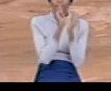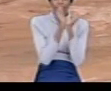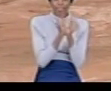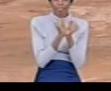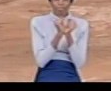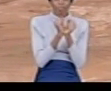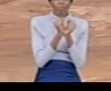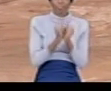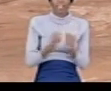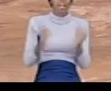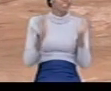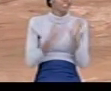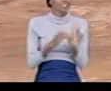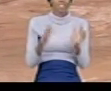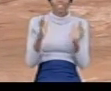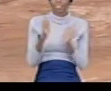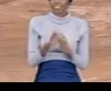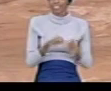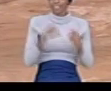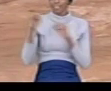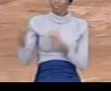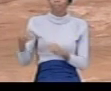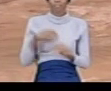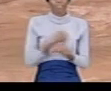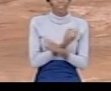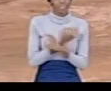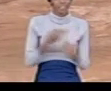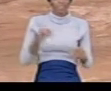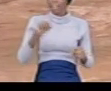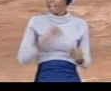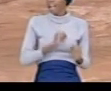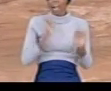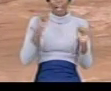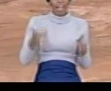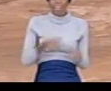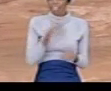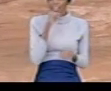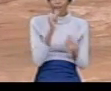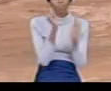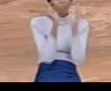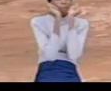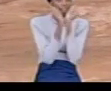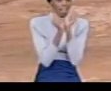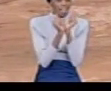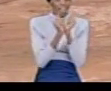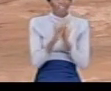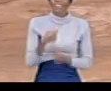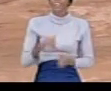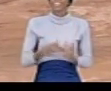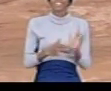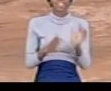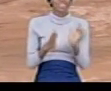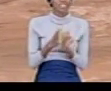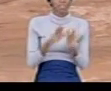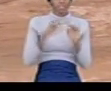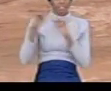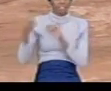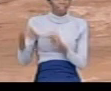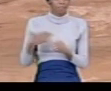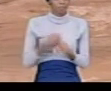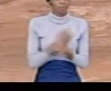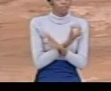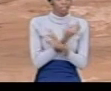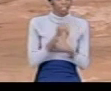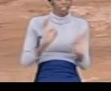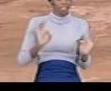I cannot be bound since Jesus set me free. I cannot be bound since Jesus set